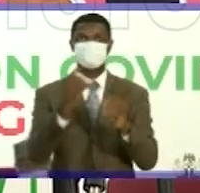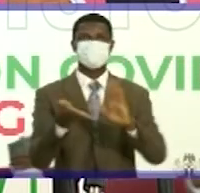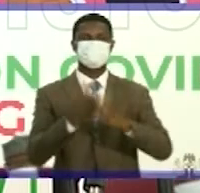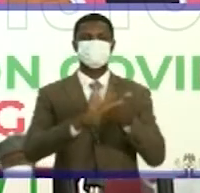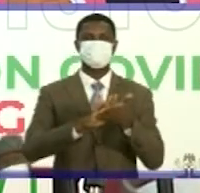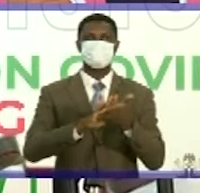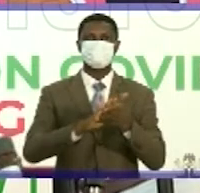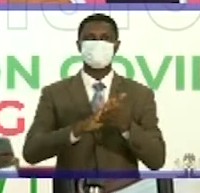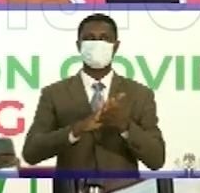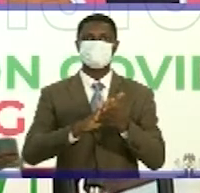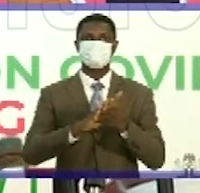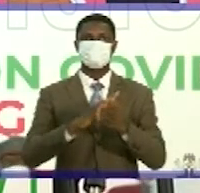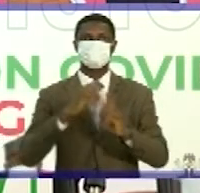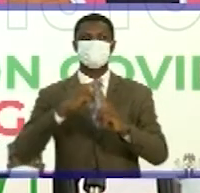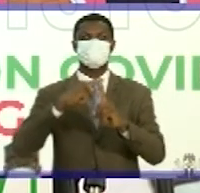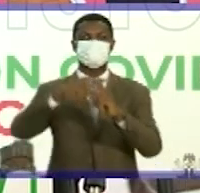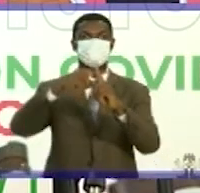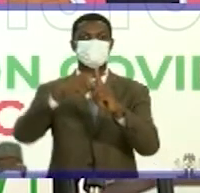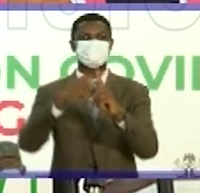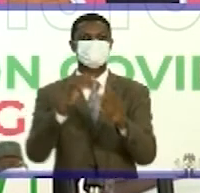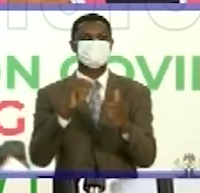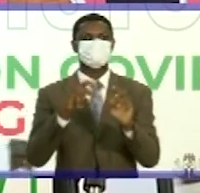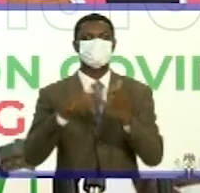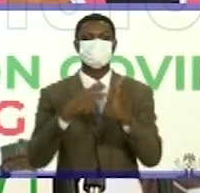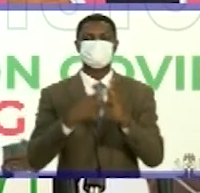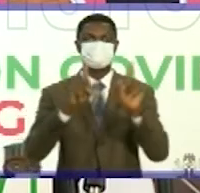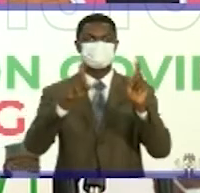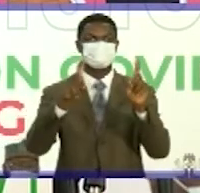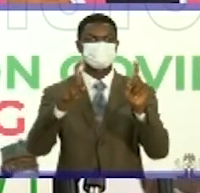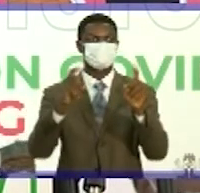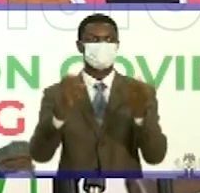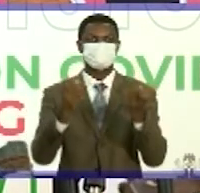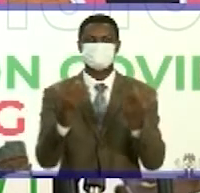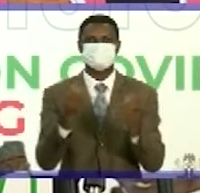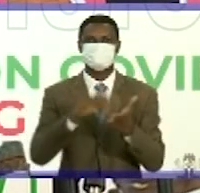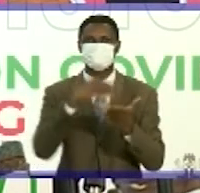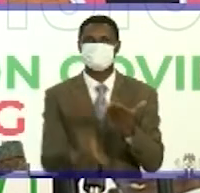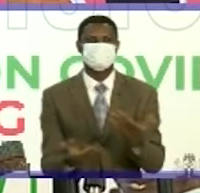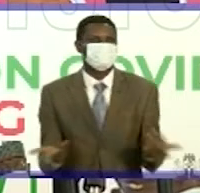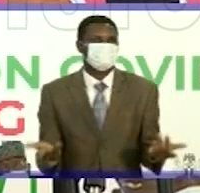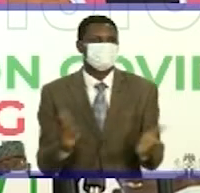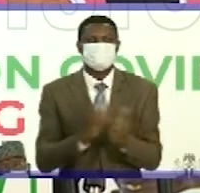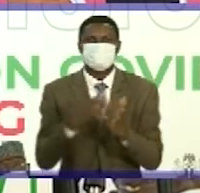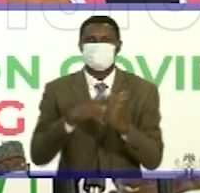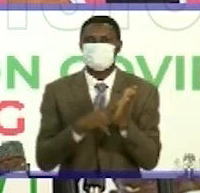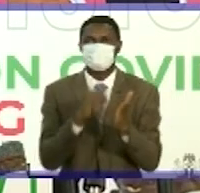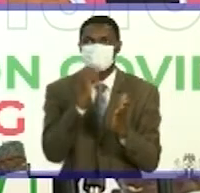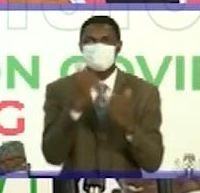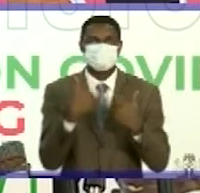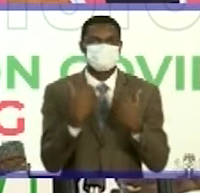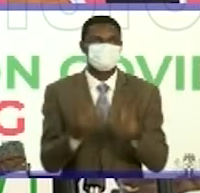Next day, 12 hours, 24 hours, the next day, 2 days, 3 days later, that report has no value.